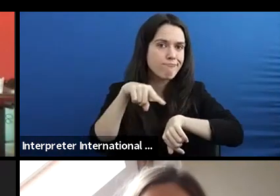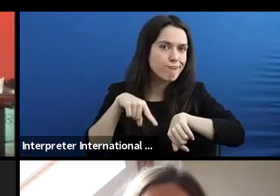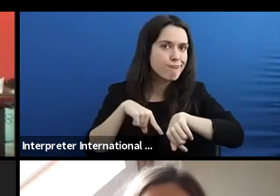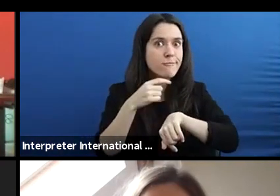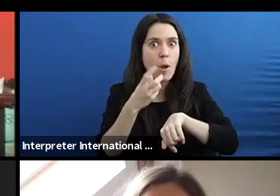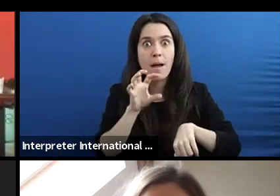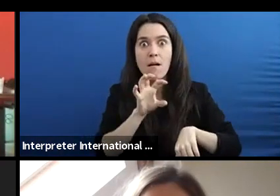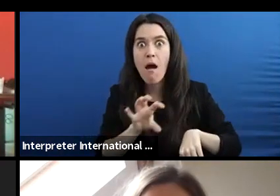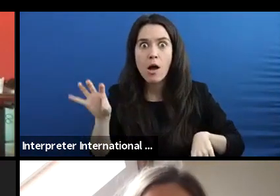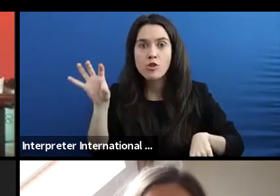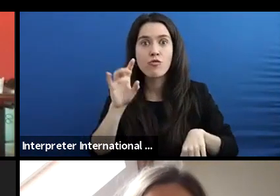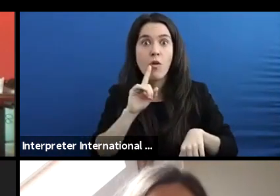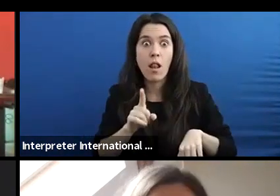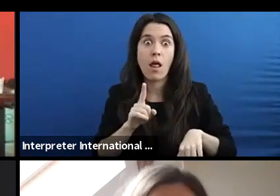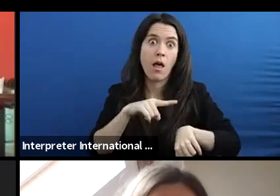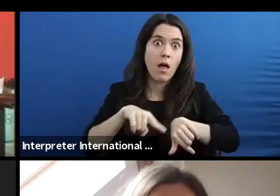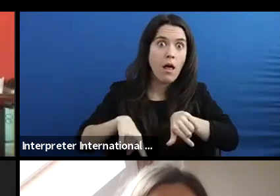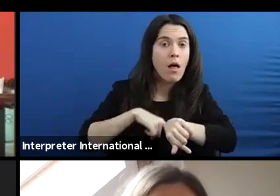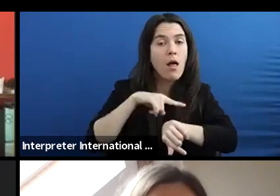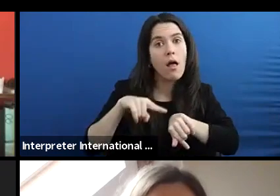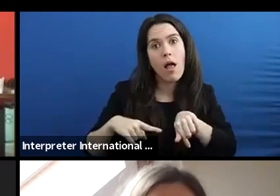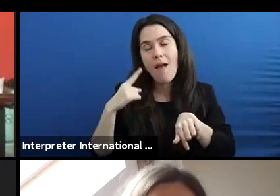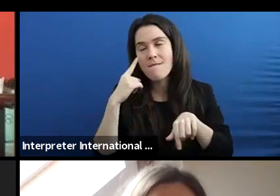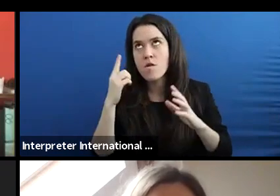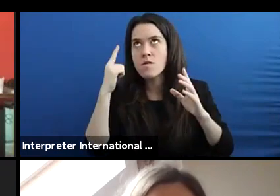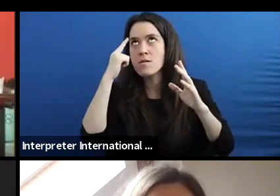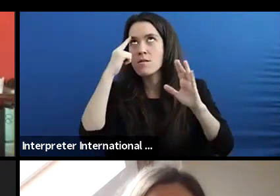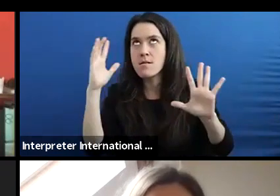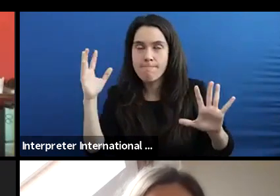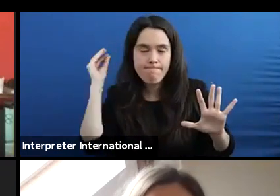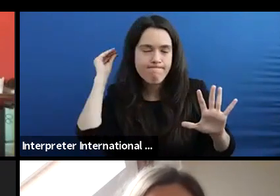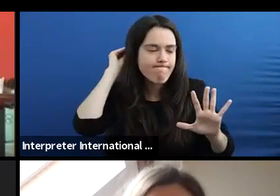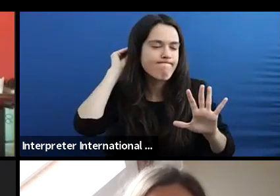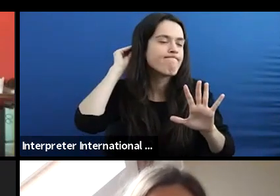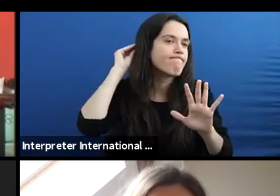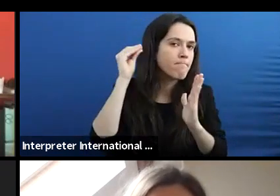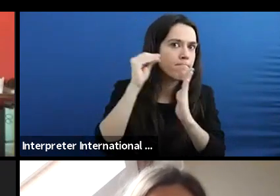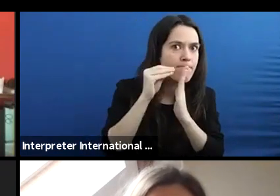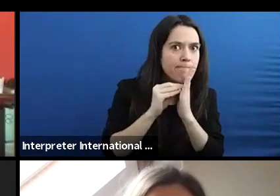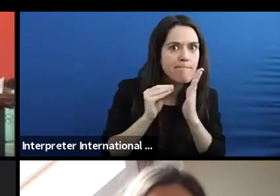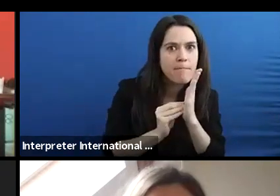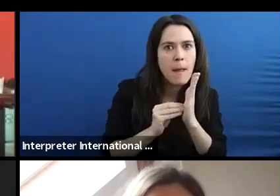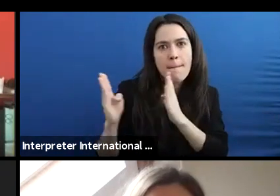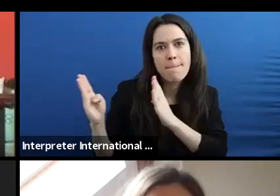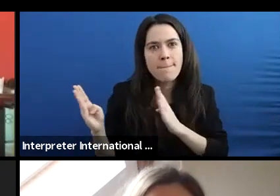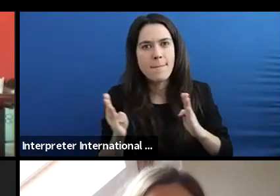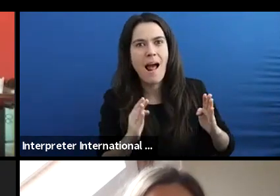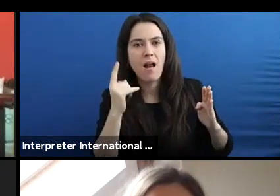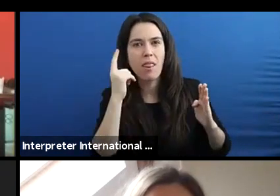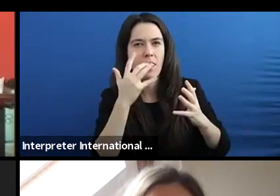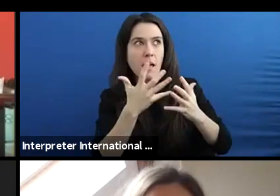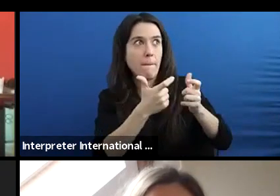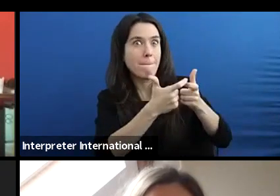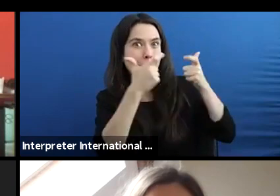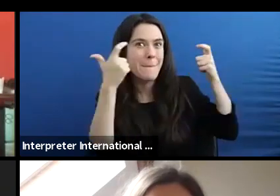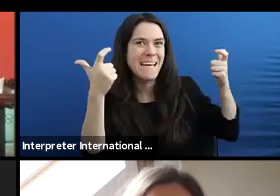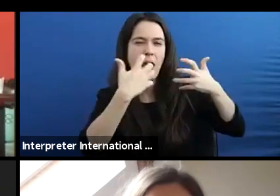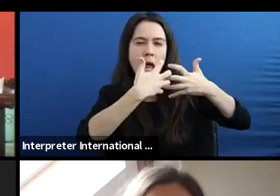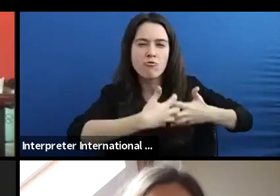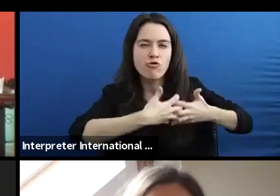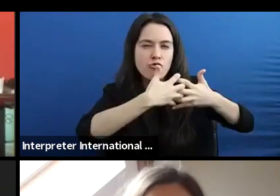actually take that into their plans. They look at the larger industries, but they seem